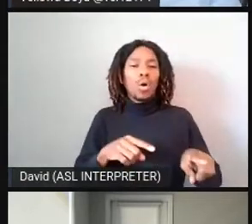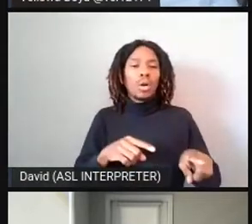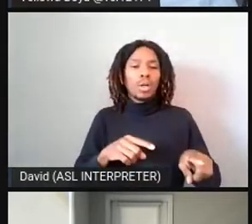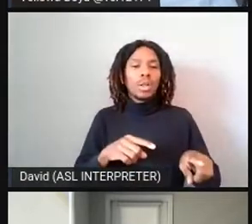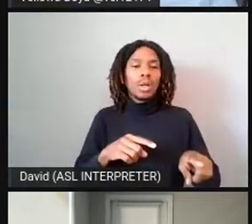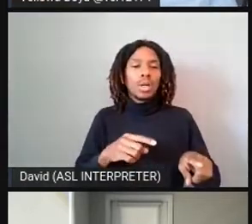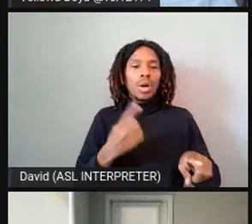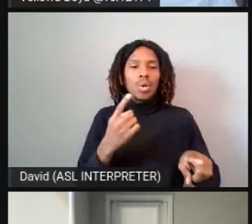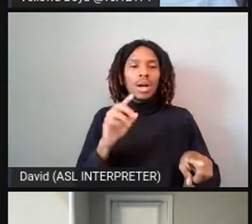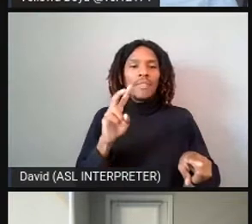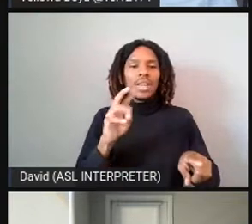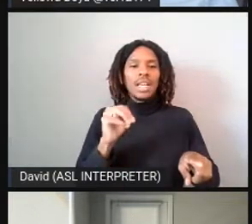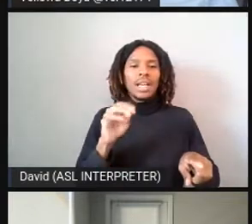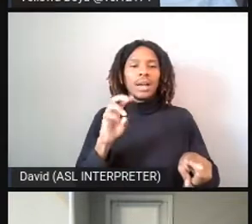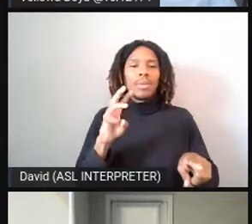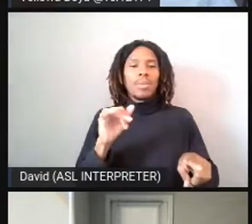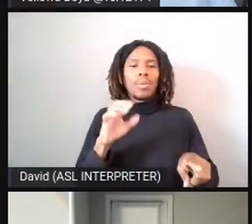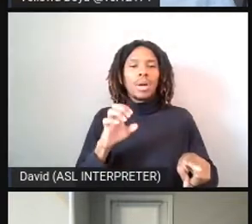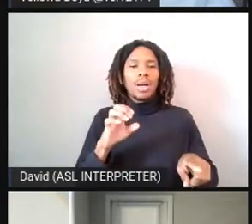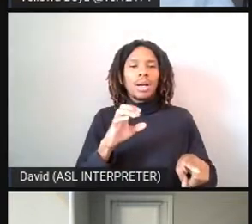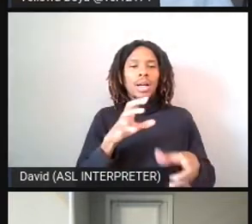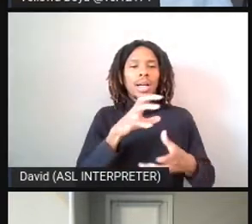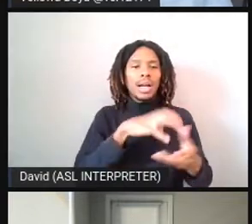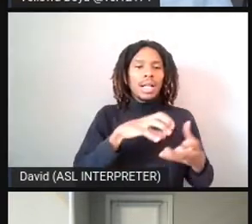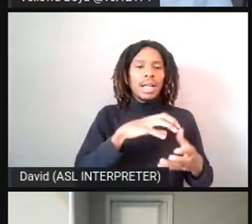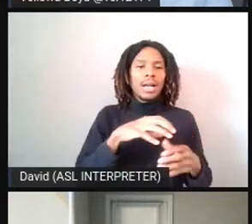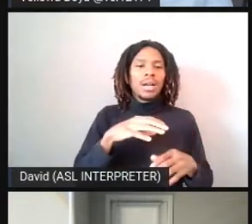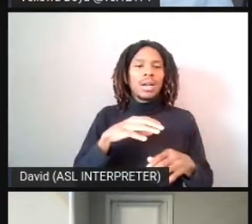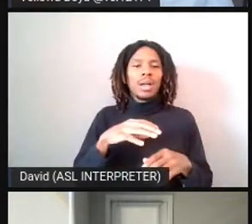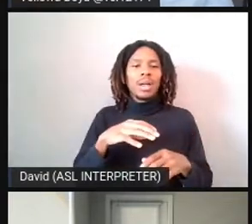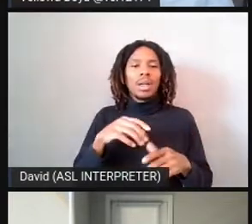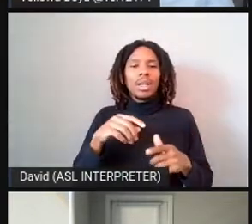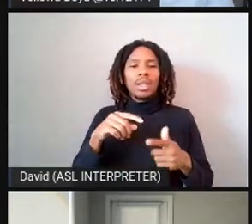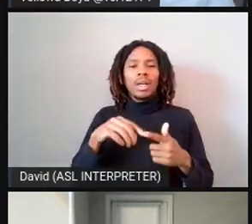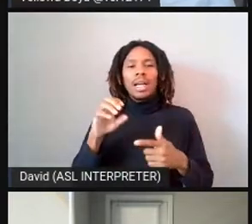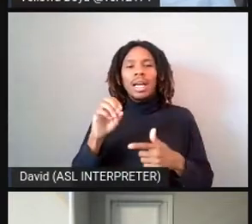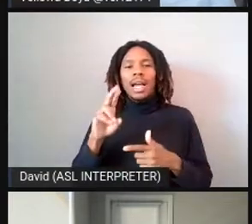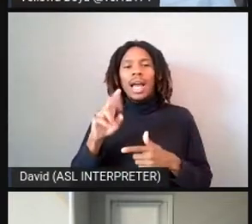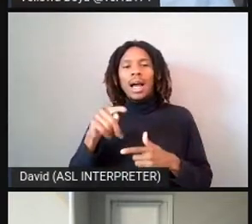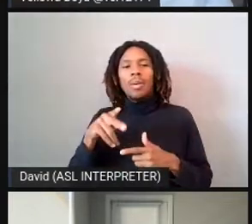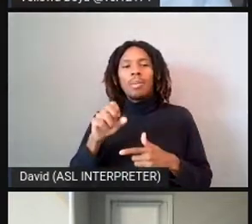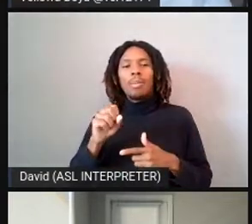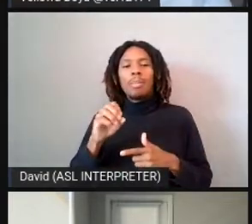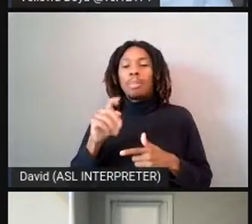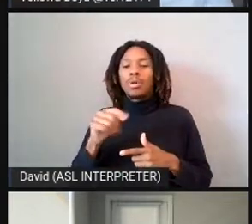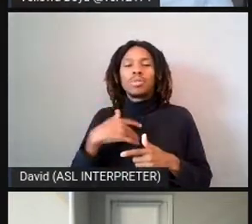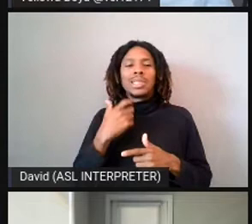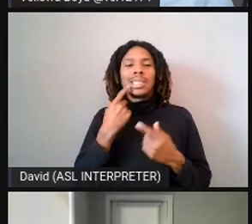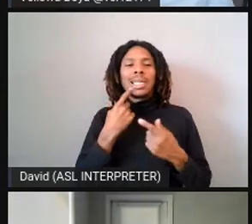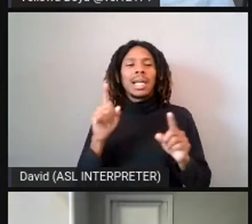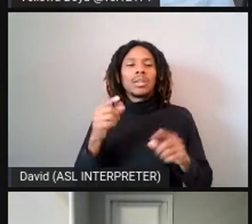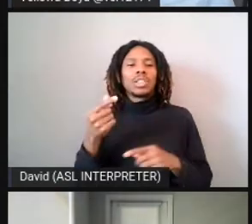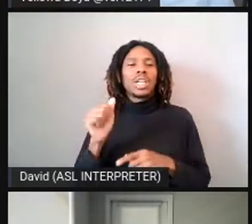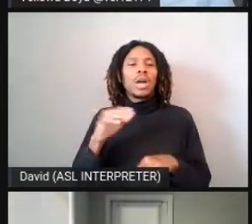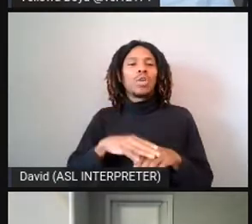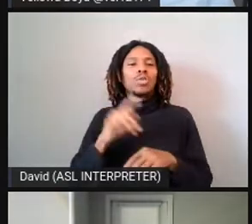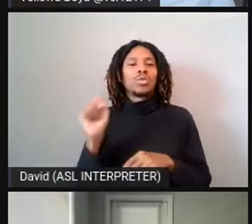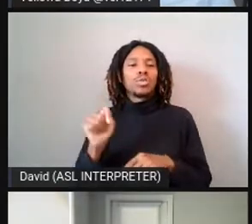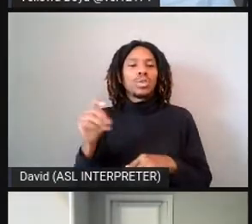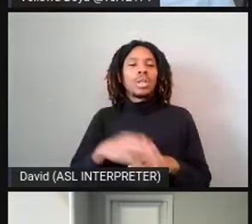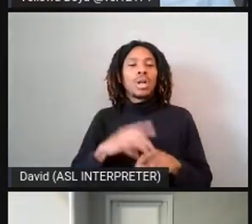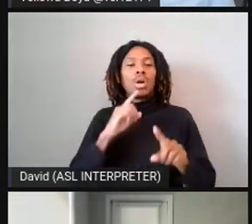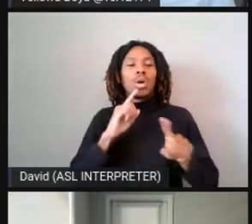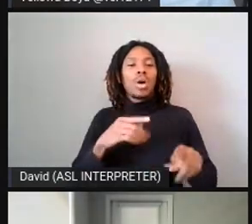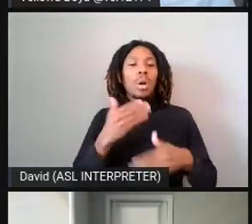this VMware Cloud on AWS Outposts that we announced GA on Tuesday, right? And the order process